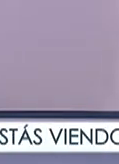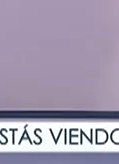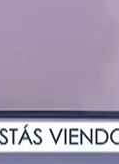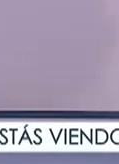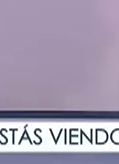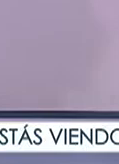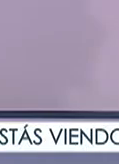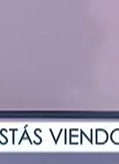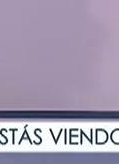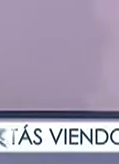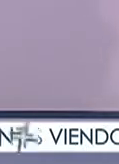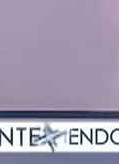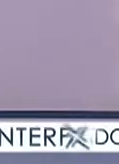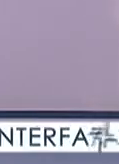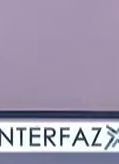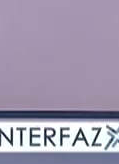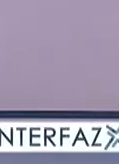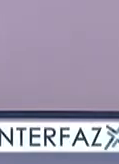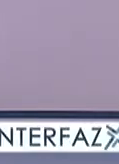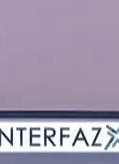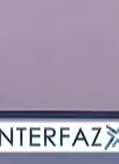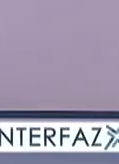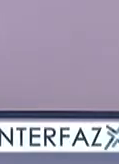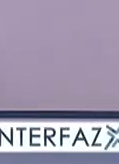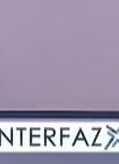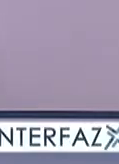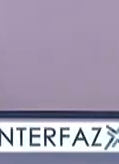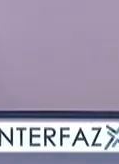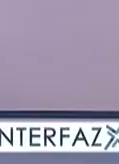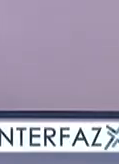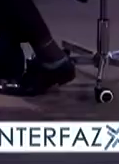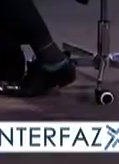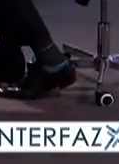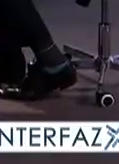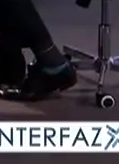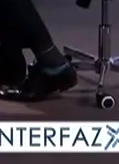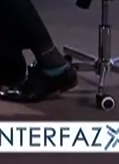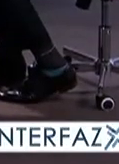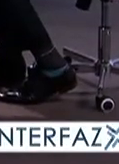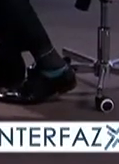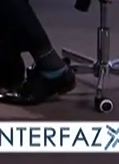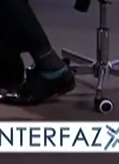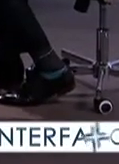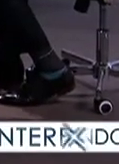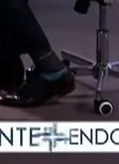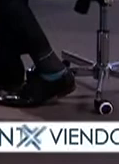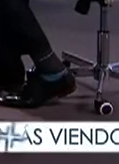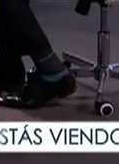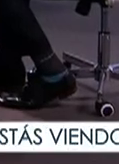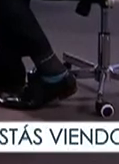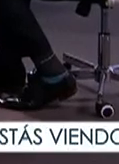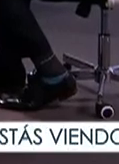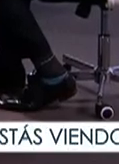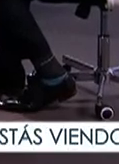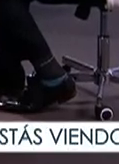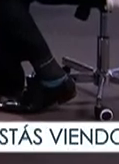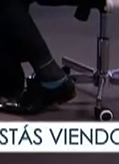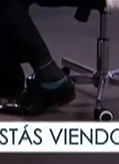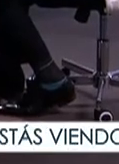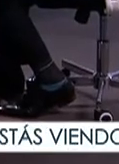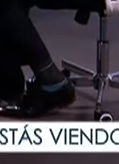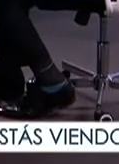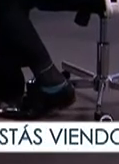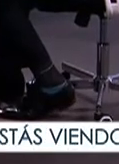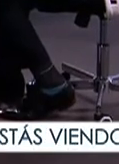help educate other parts of the world. I know in the United States, being from the United States, most people there do not understand.